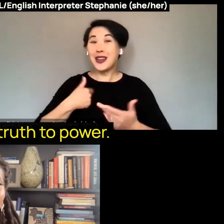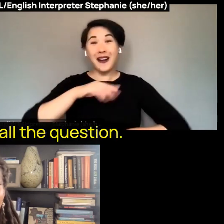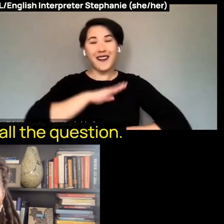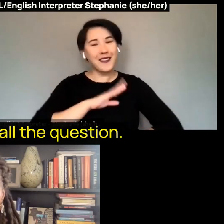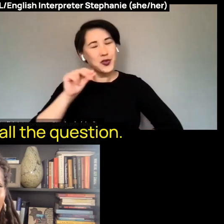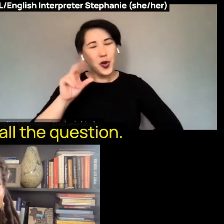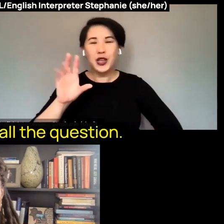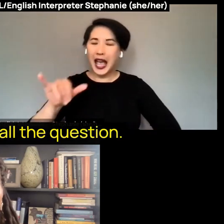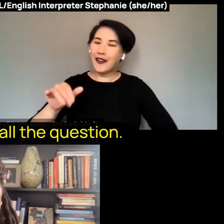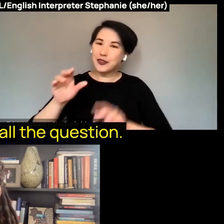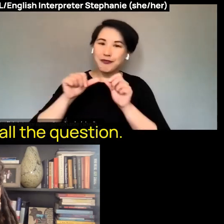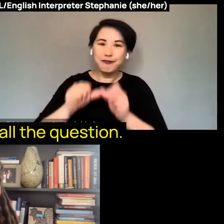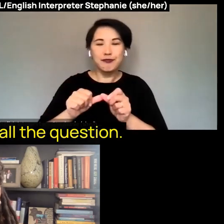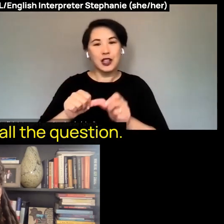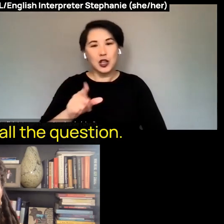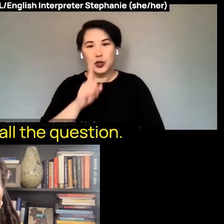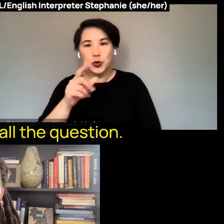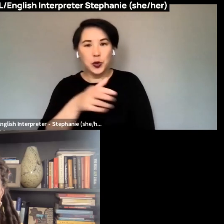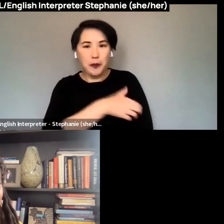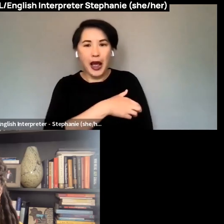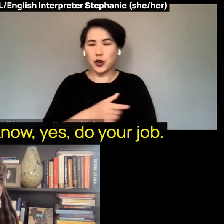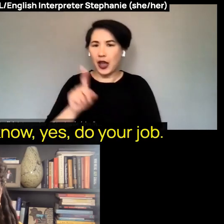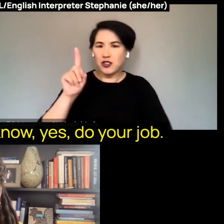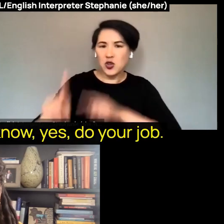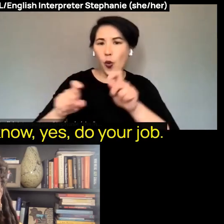to power. You have to pause, call the question.